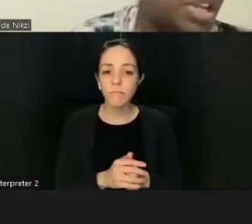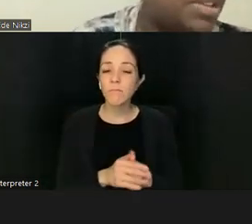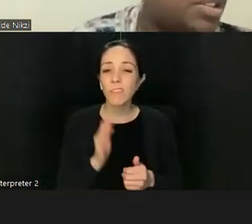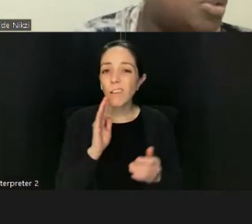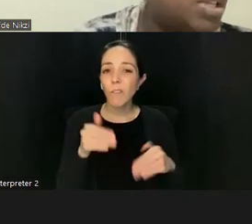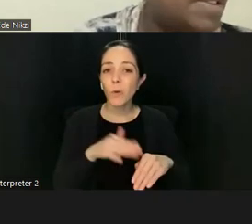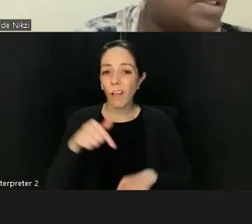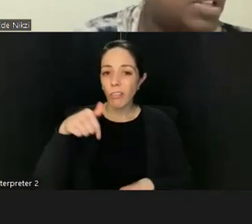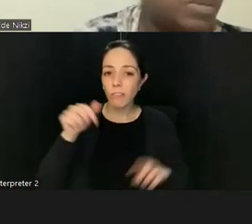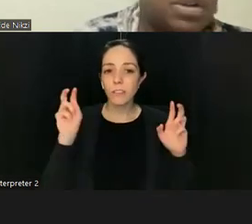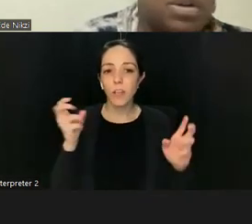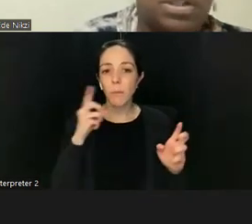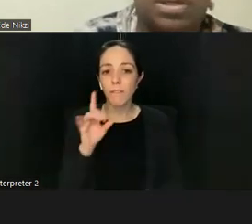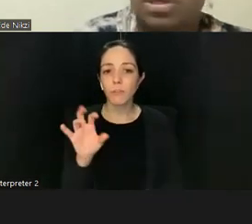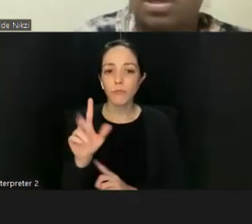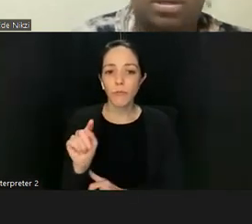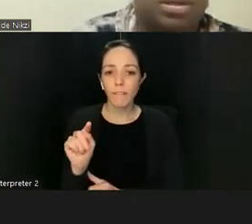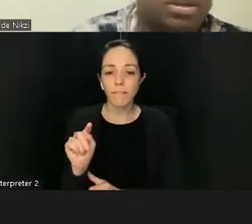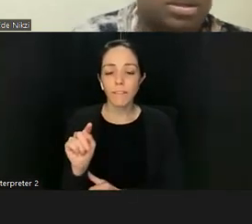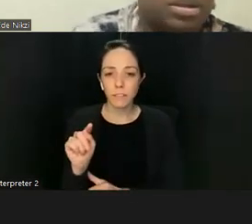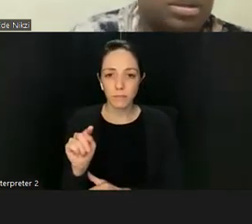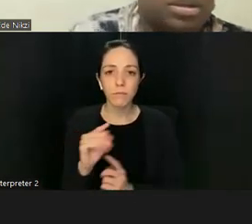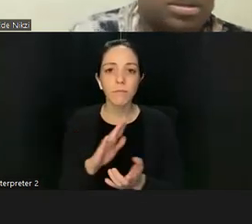can raise your hand in Zoom if you'd like to be called on.